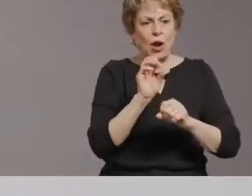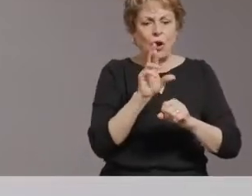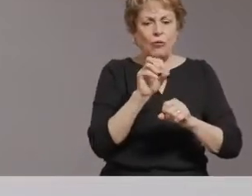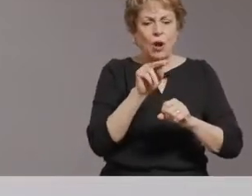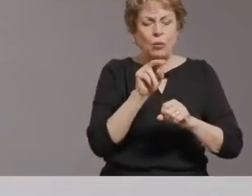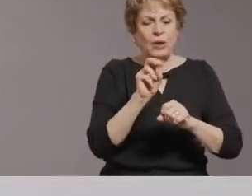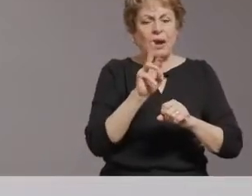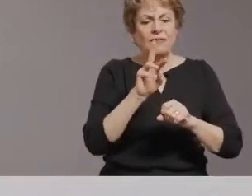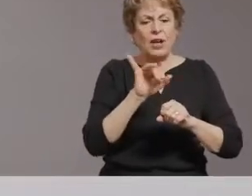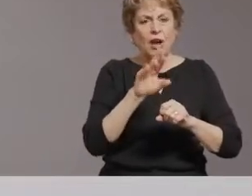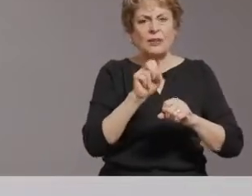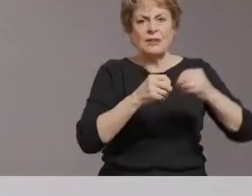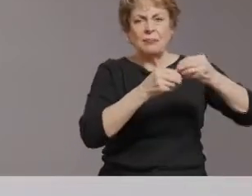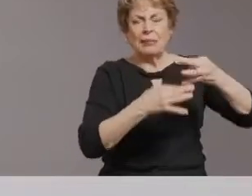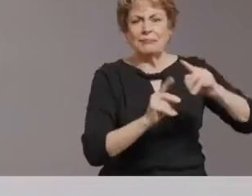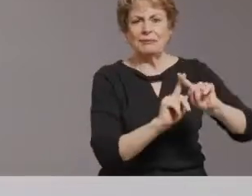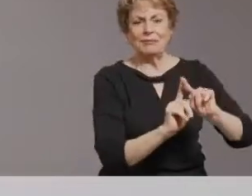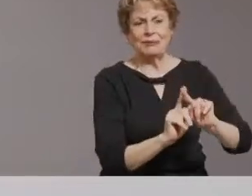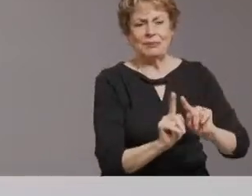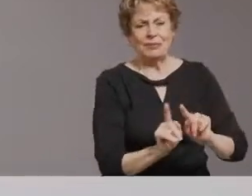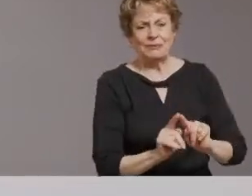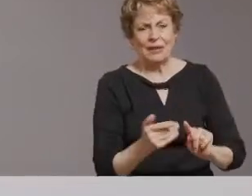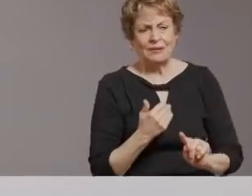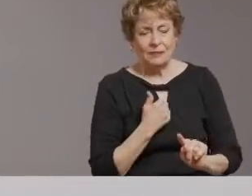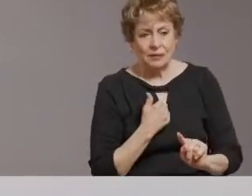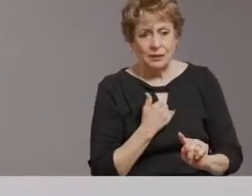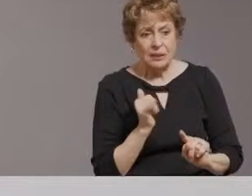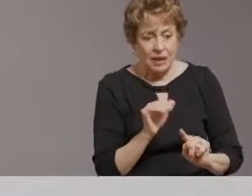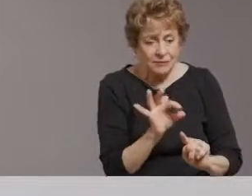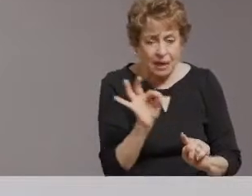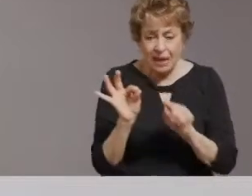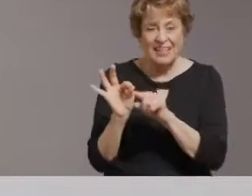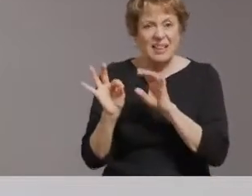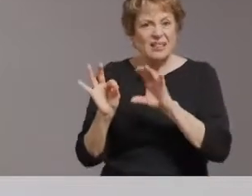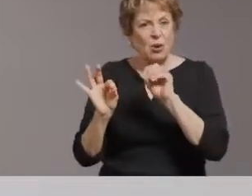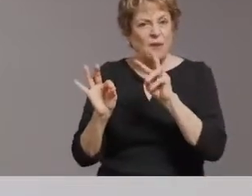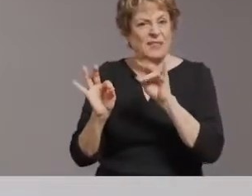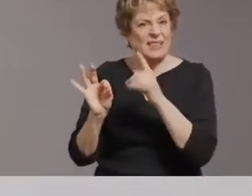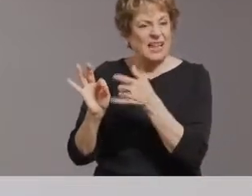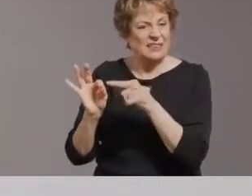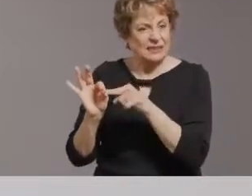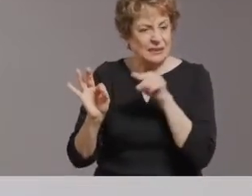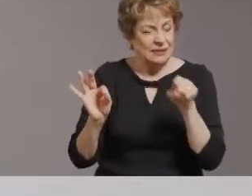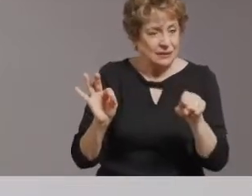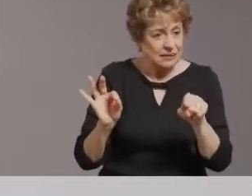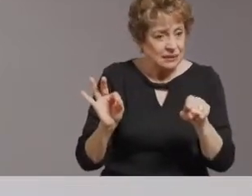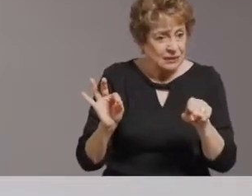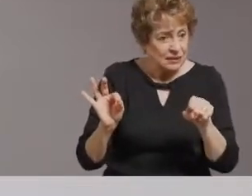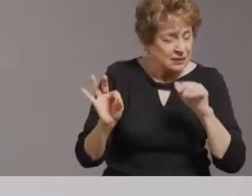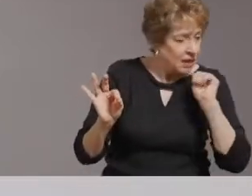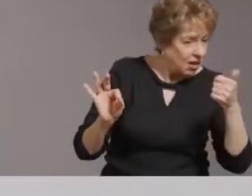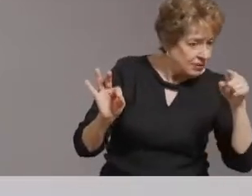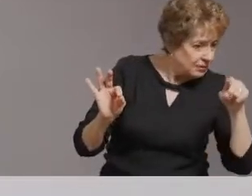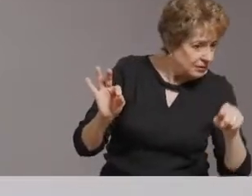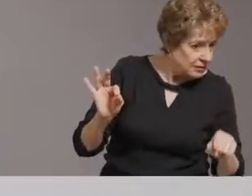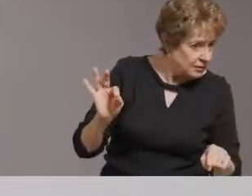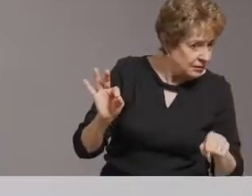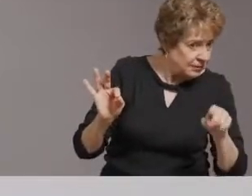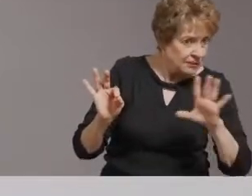able to confirm that it was COVID-19 and not some other coronavirus, then they were added to our